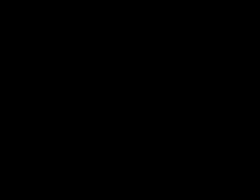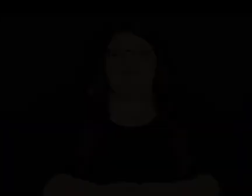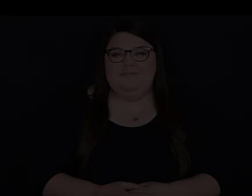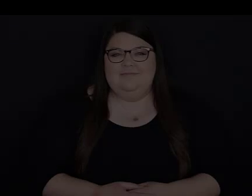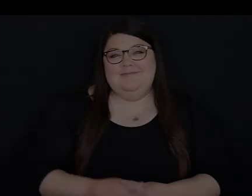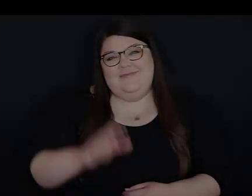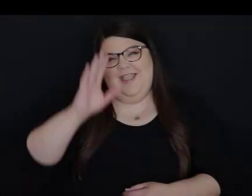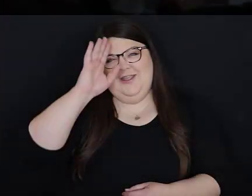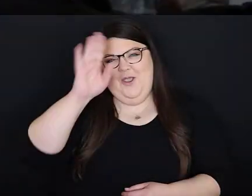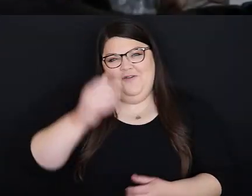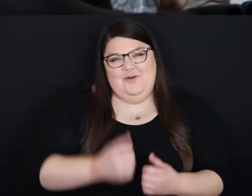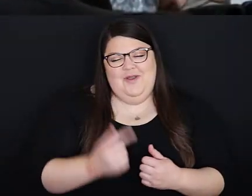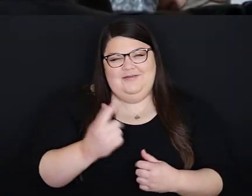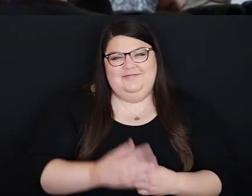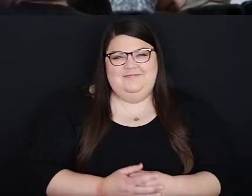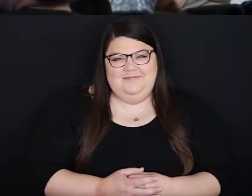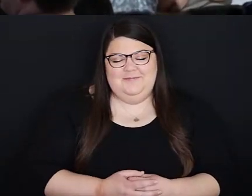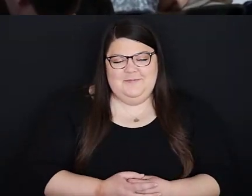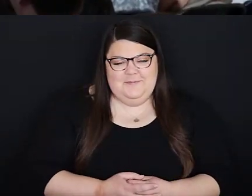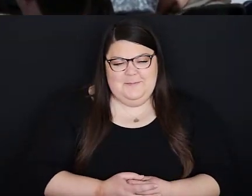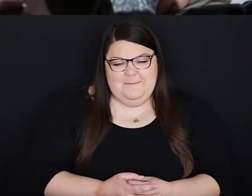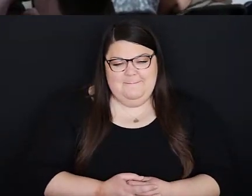I'll just do this. Hi, everyone.